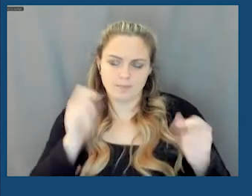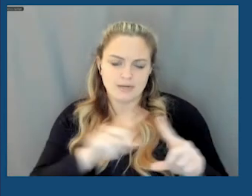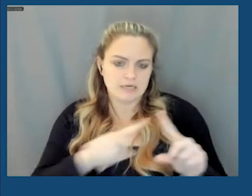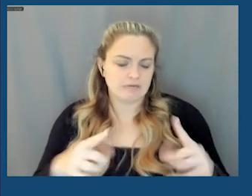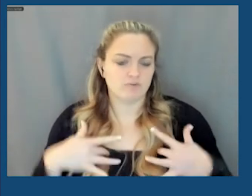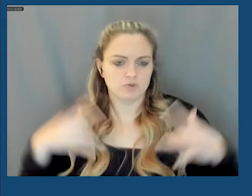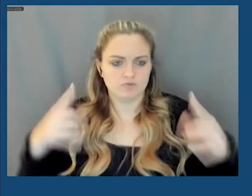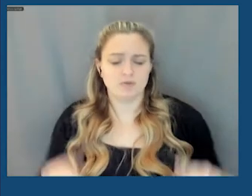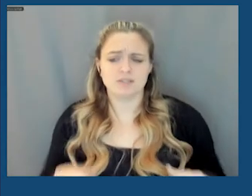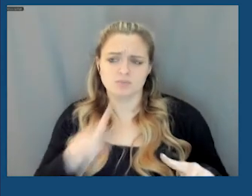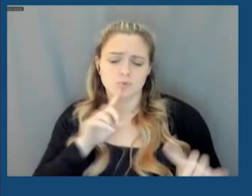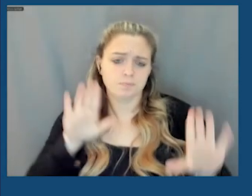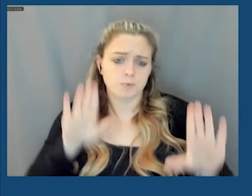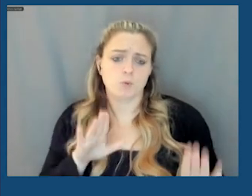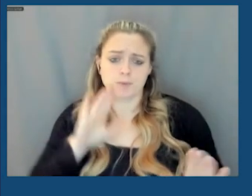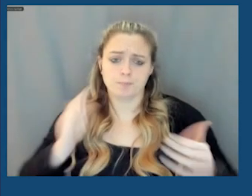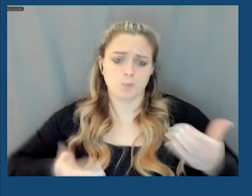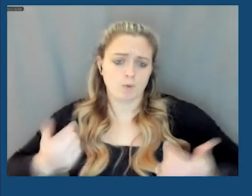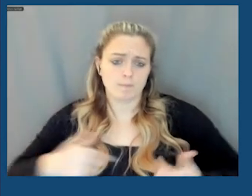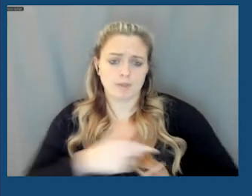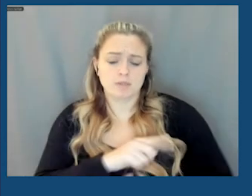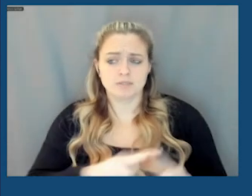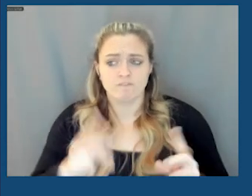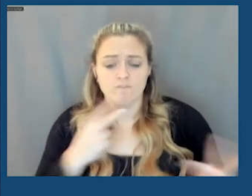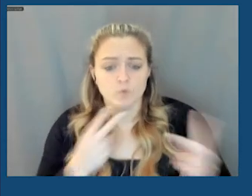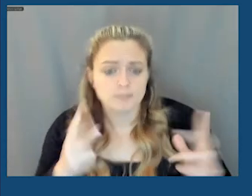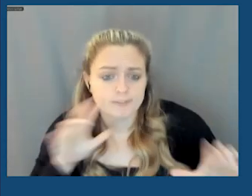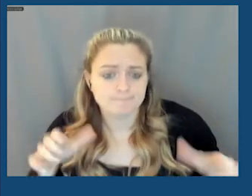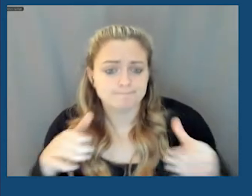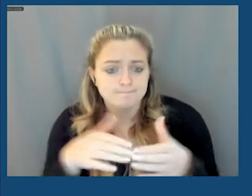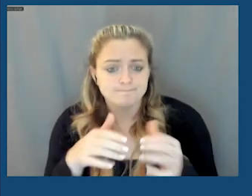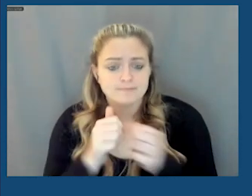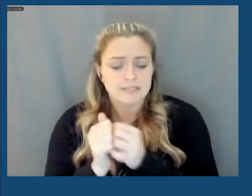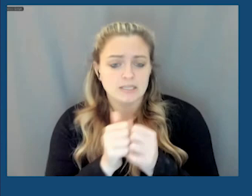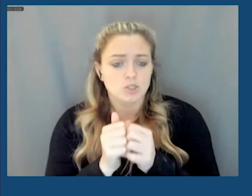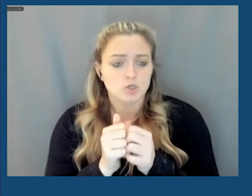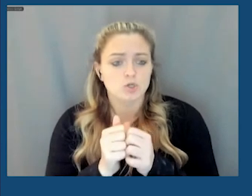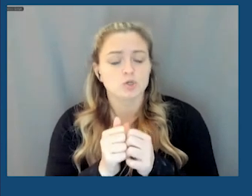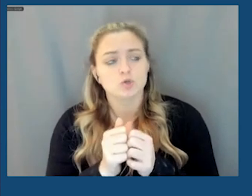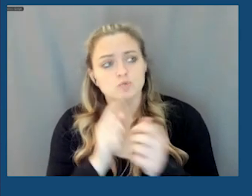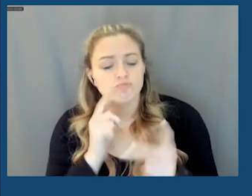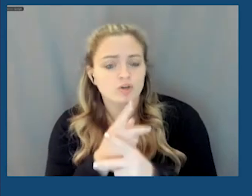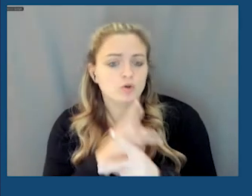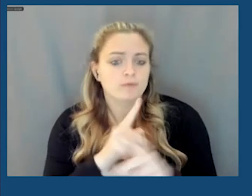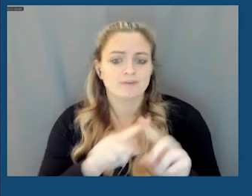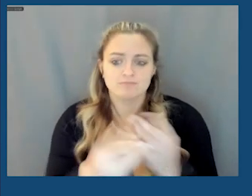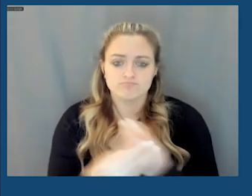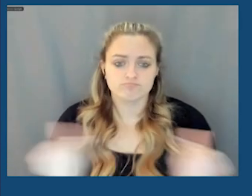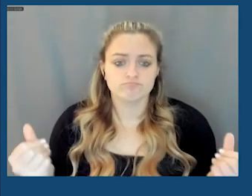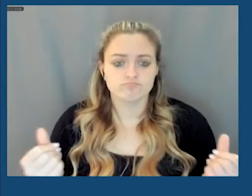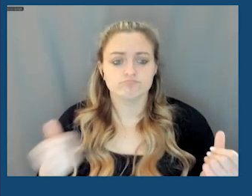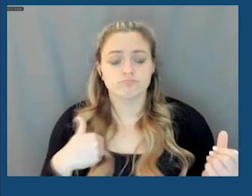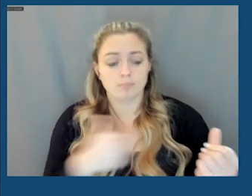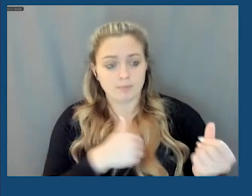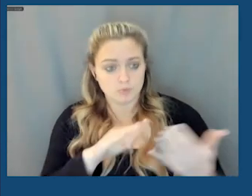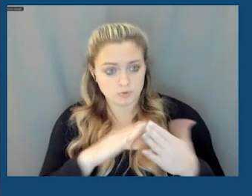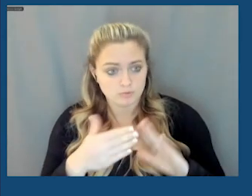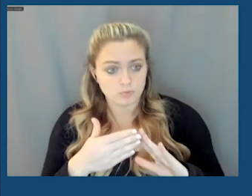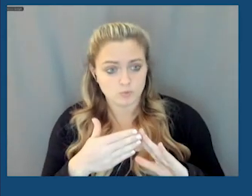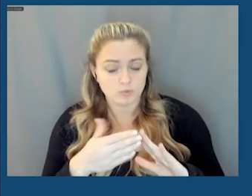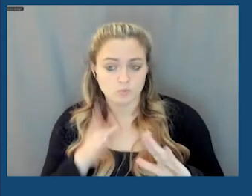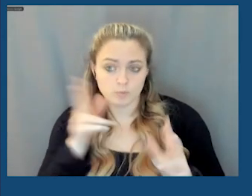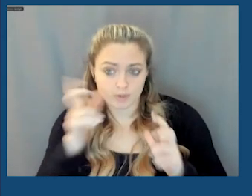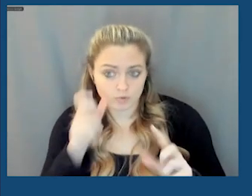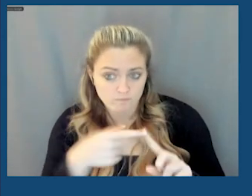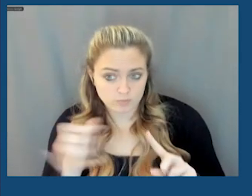welcoming, especially to bring different voices together to look for common solutions. And the members of the community who we'll be hearing from as